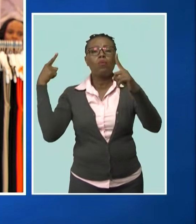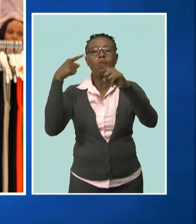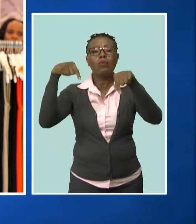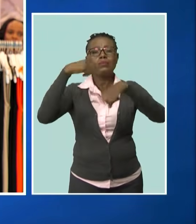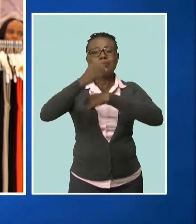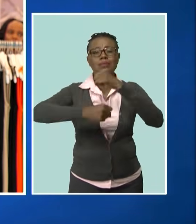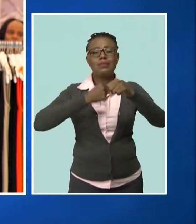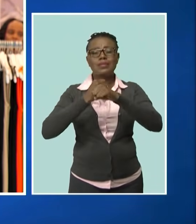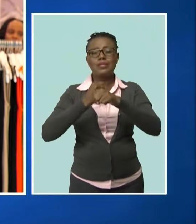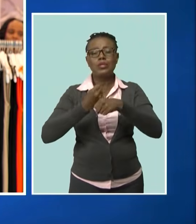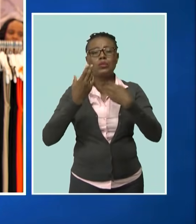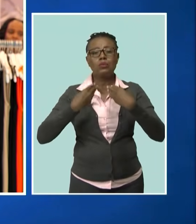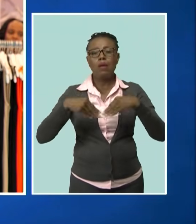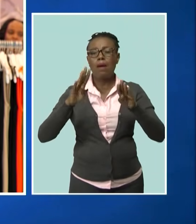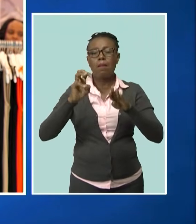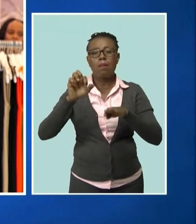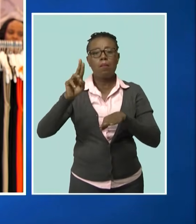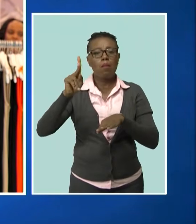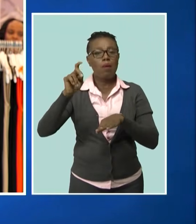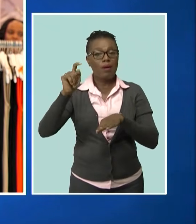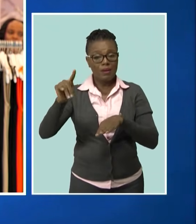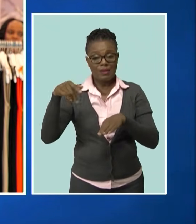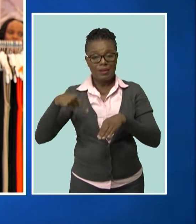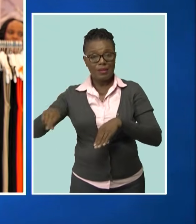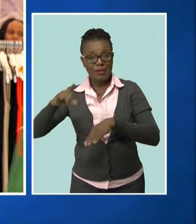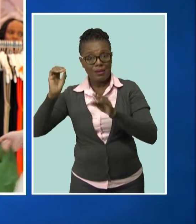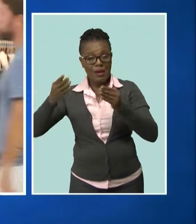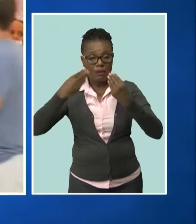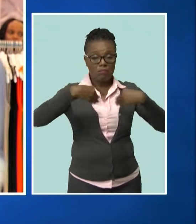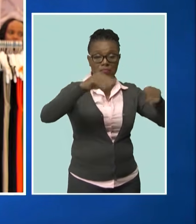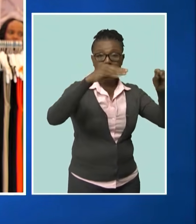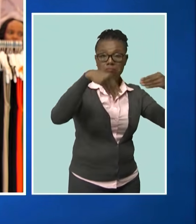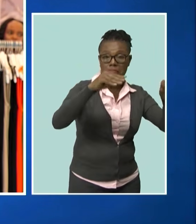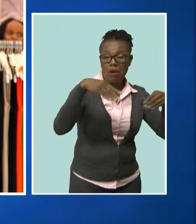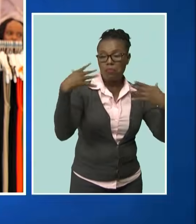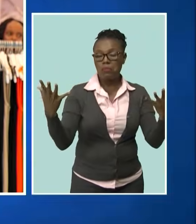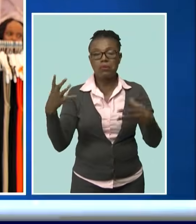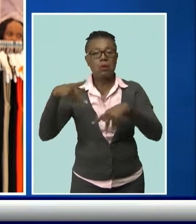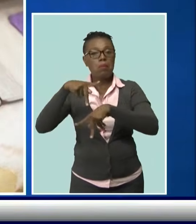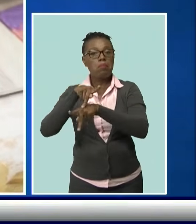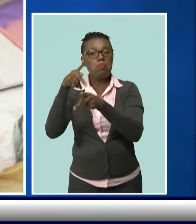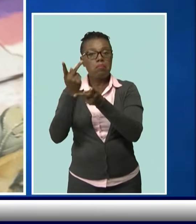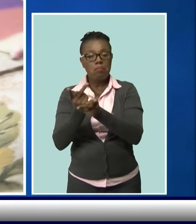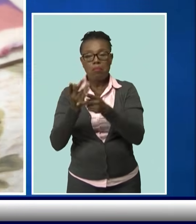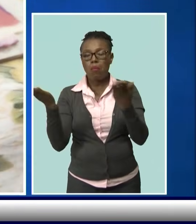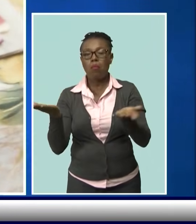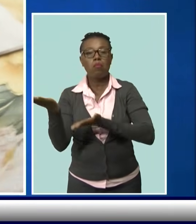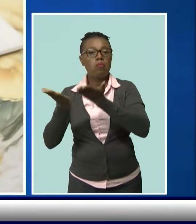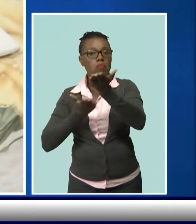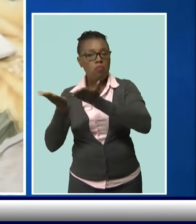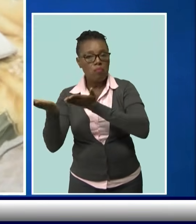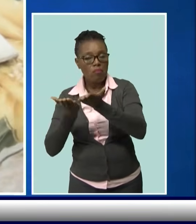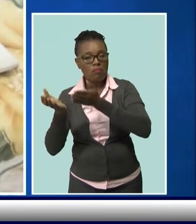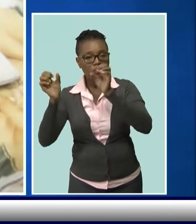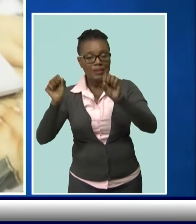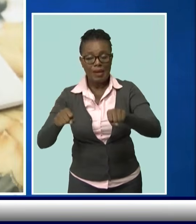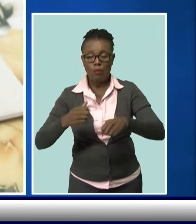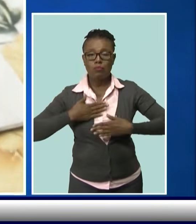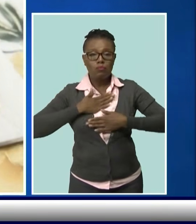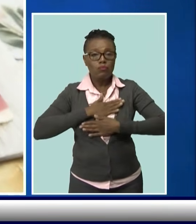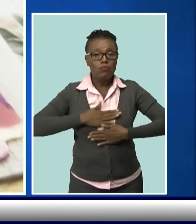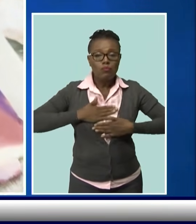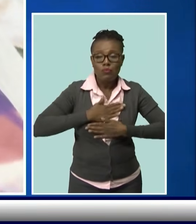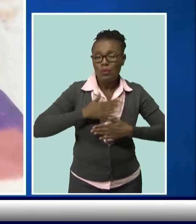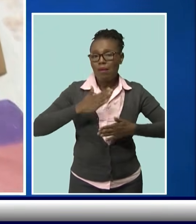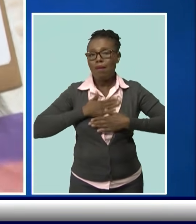our entrepreneurs to sell their products and services to the public, and we are extremely pleased that we were here all day